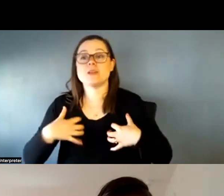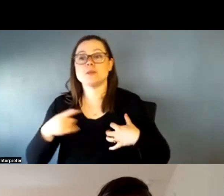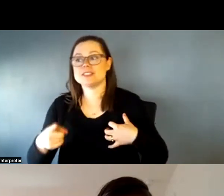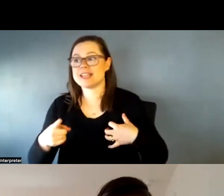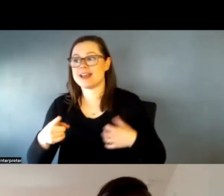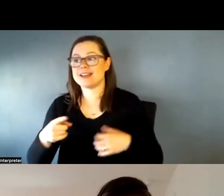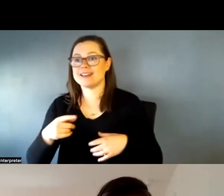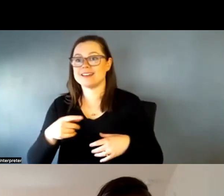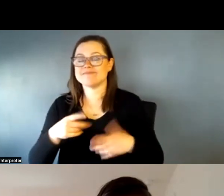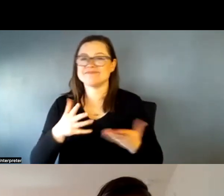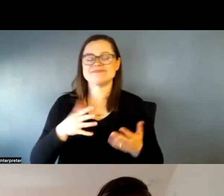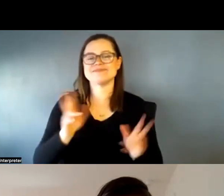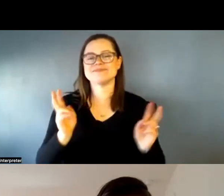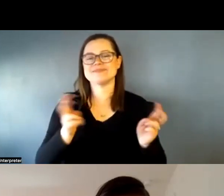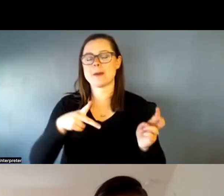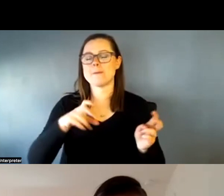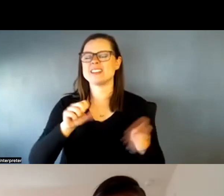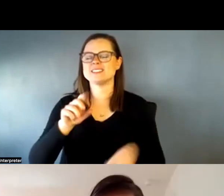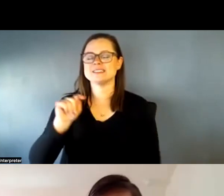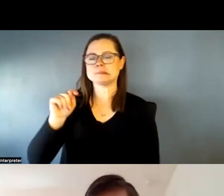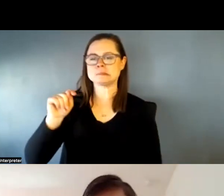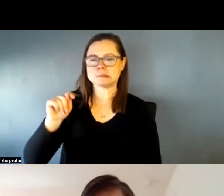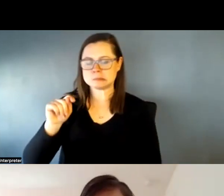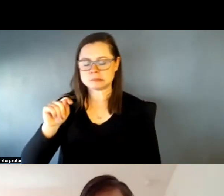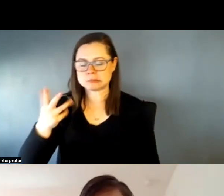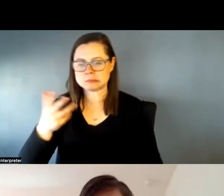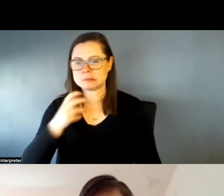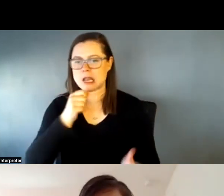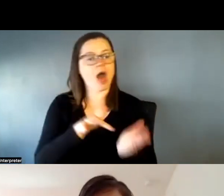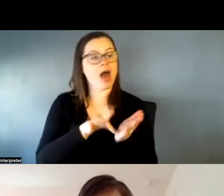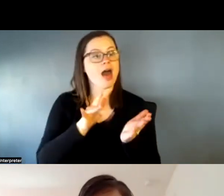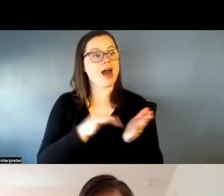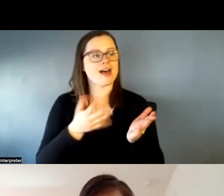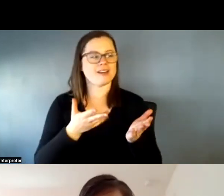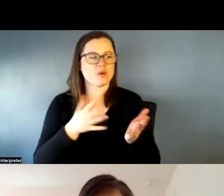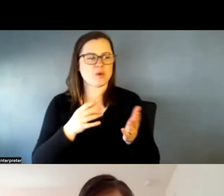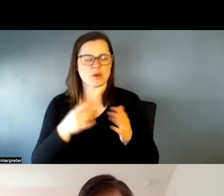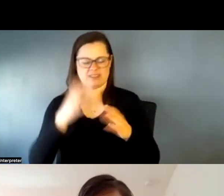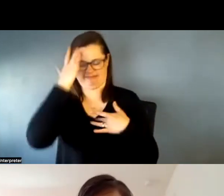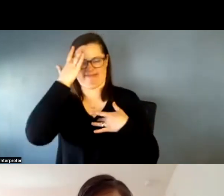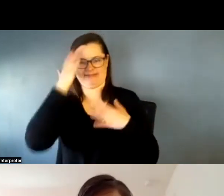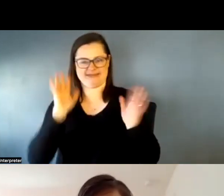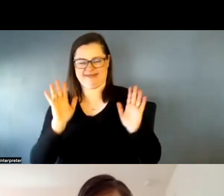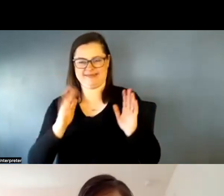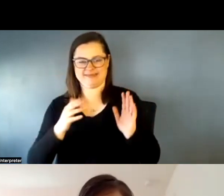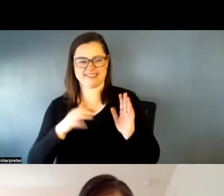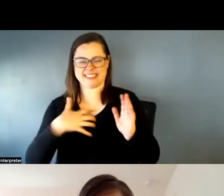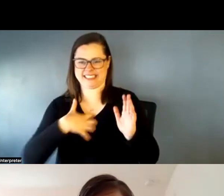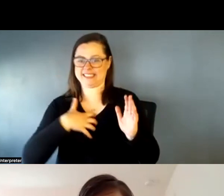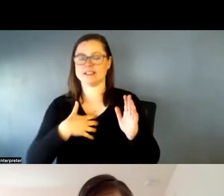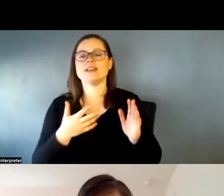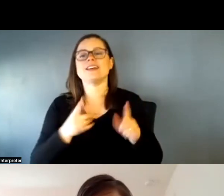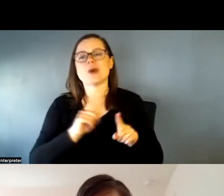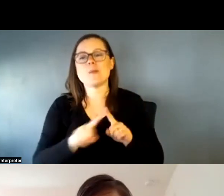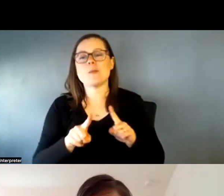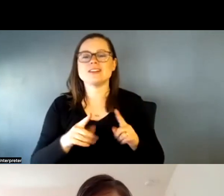are seen as pests are just trying to go about their lives and make the best they can of